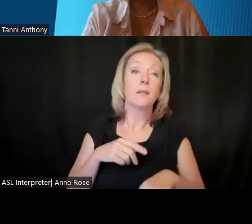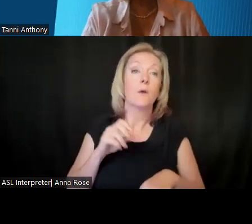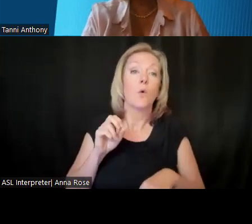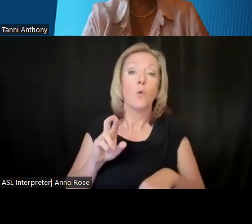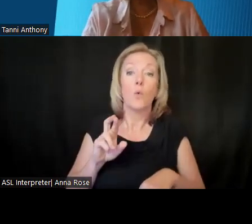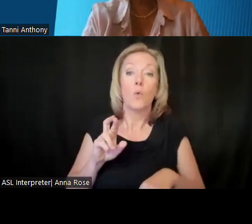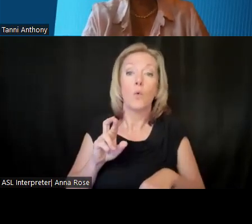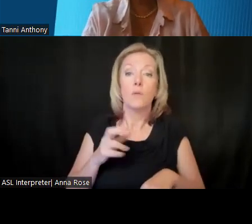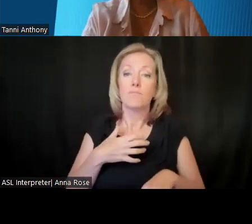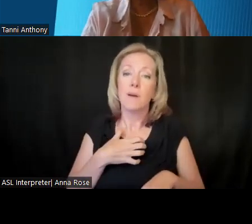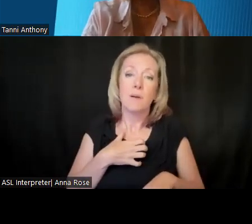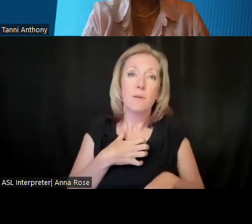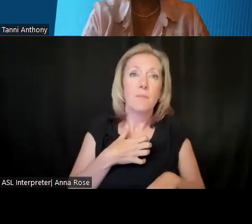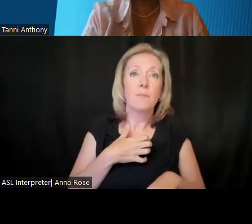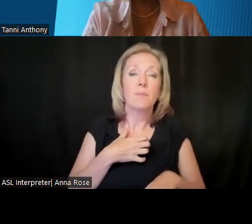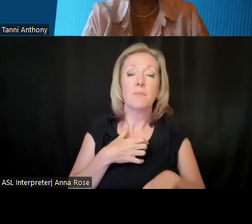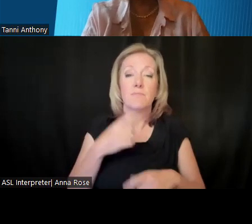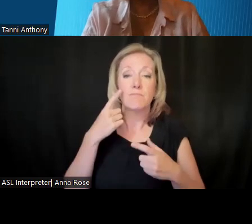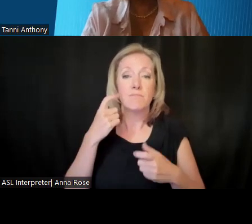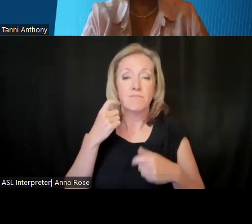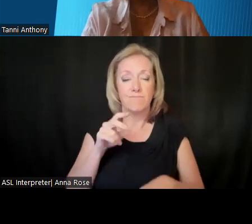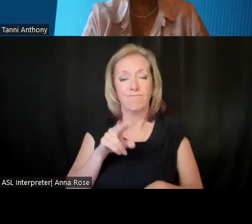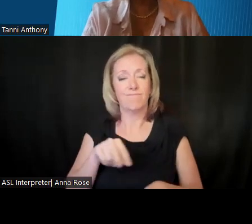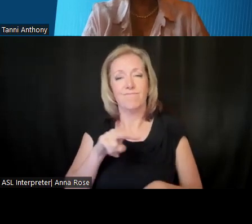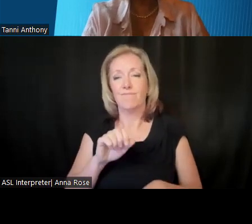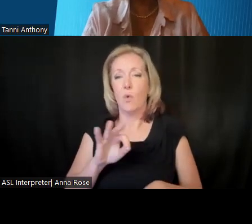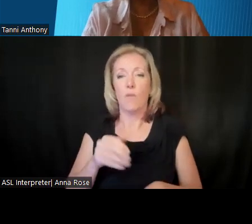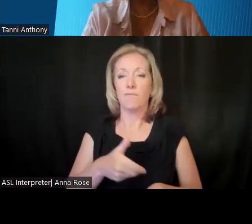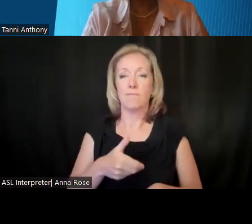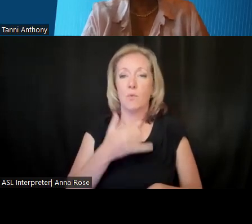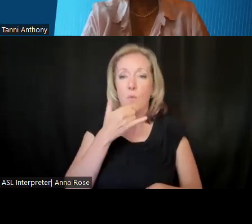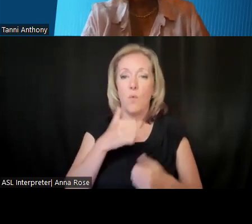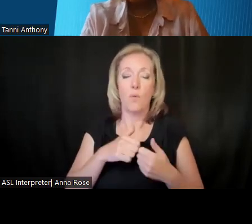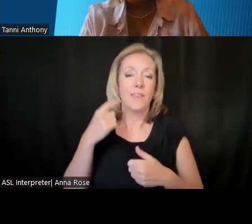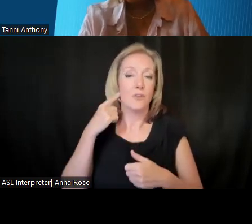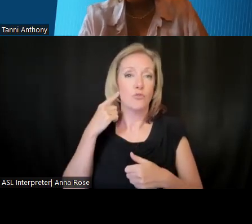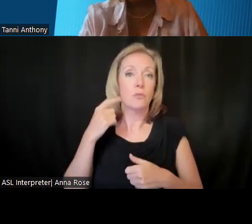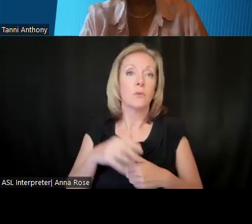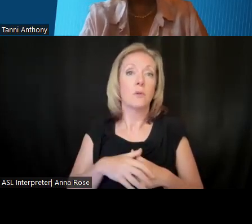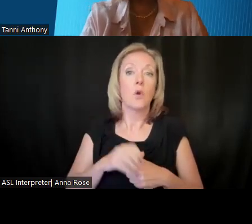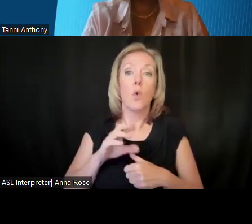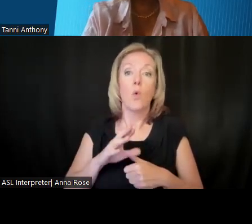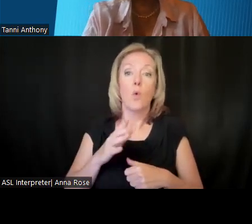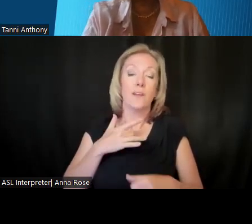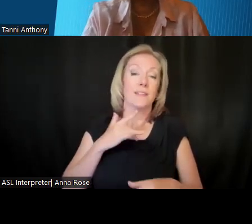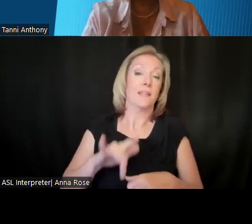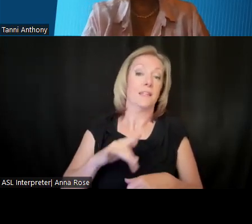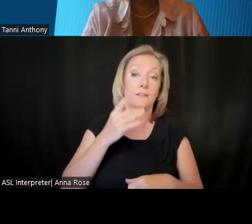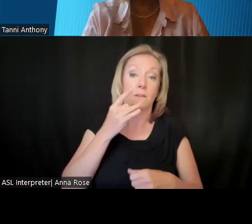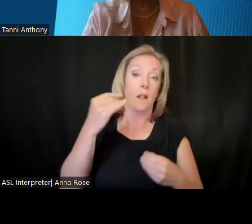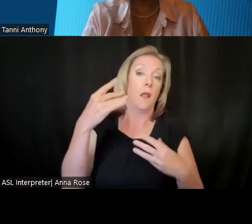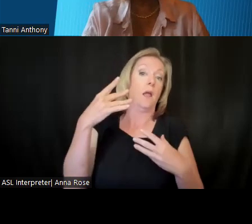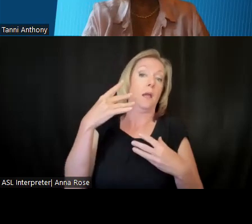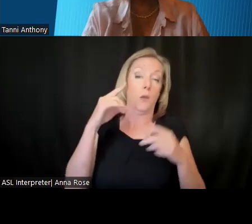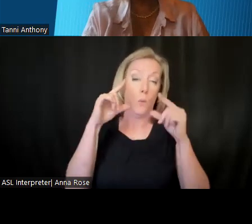they whine, they do something, and you get a sense that something's happening with their ears? Are they overly sensitive to bright light? So